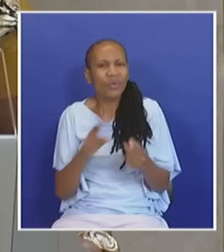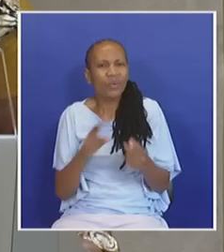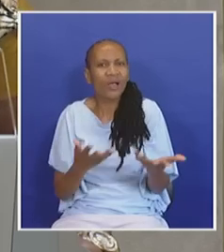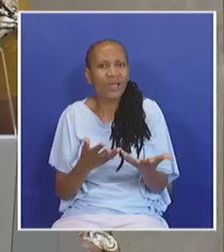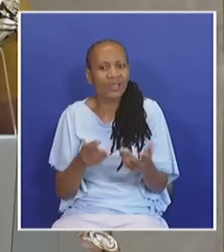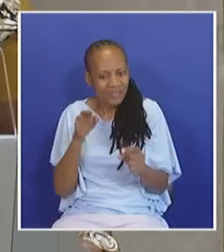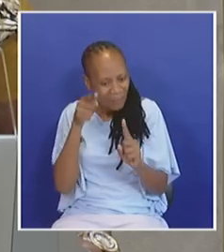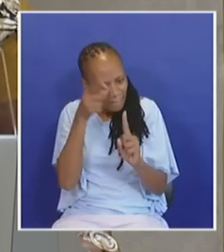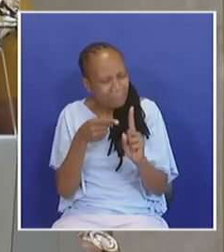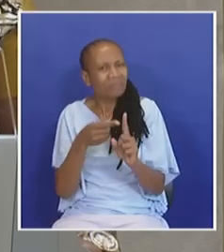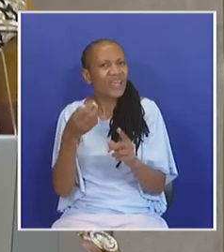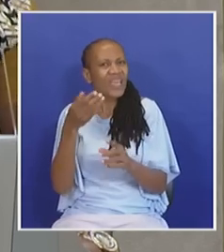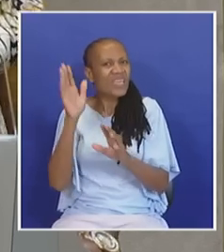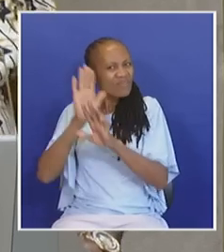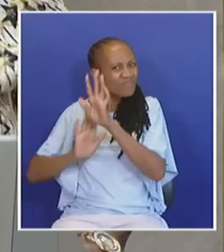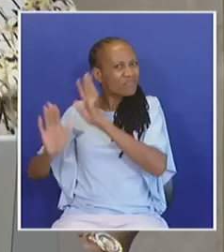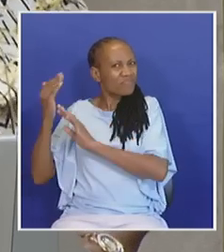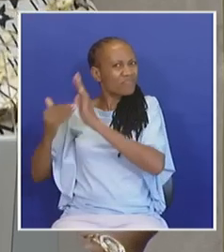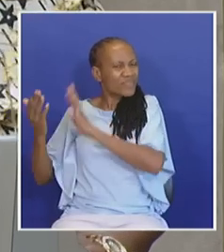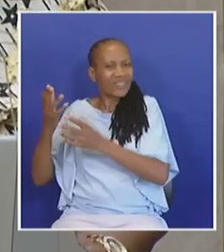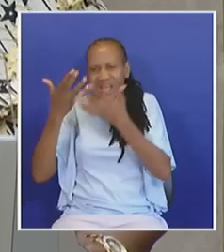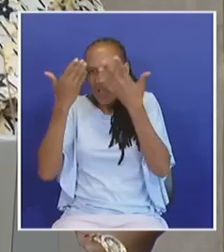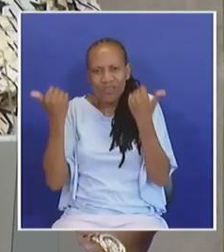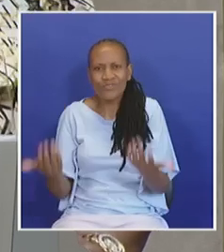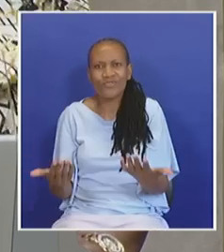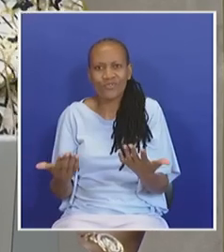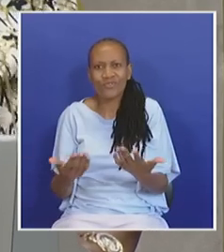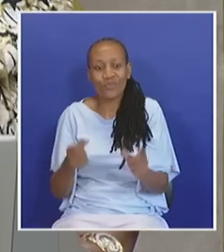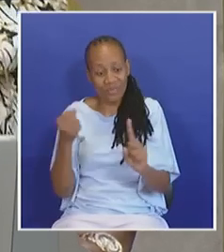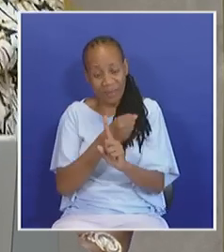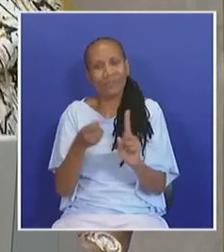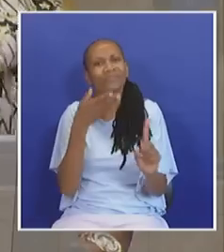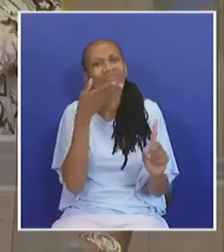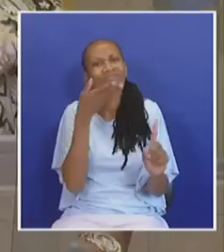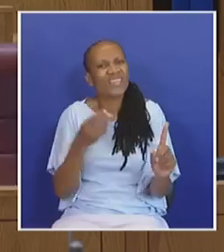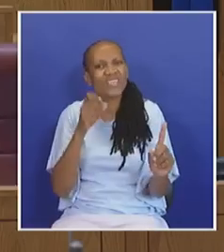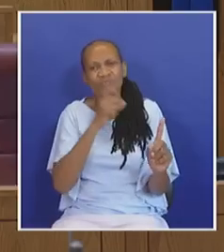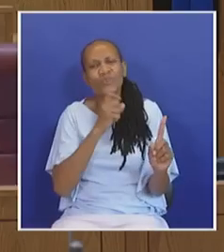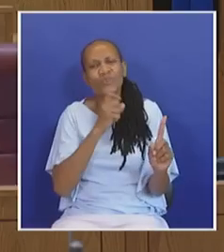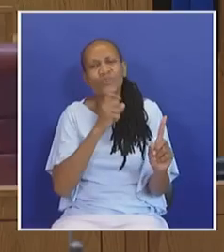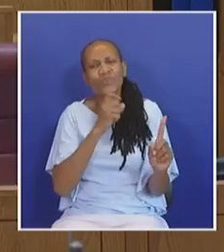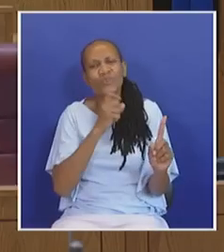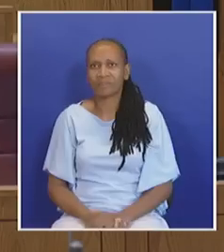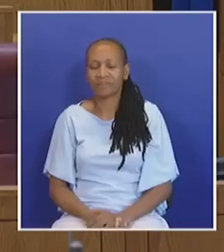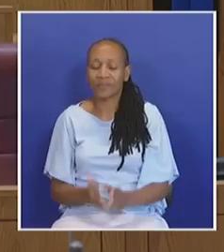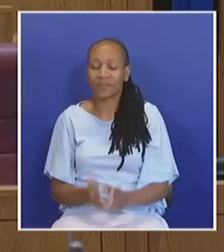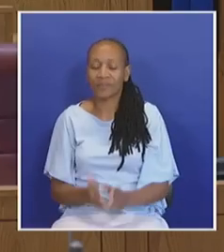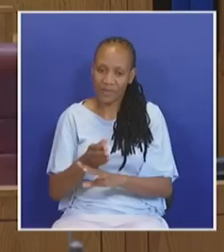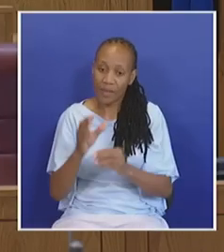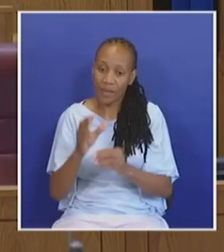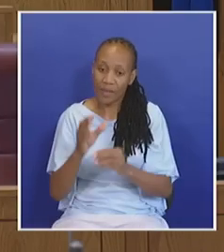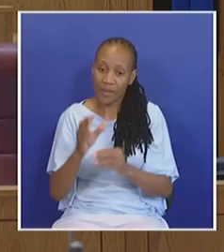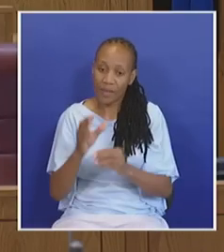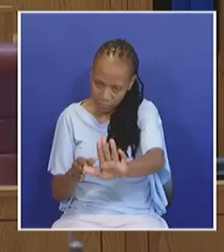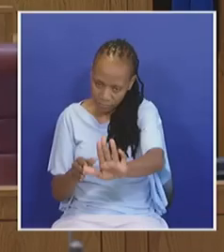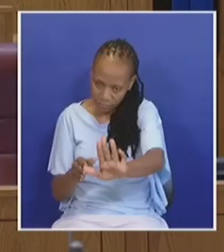that they can use him. It's a matter of time. Honorable Dlamini, Honorable Honorable Baba?